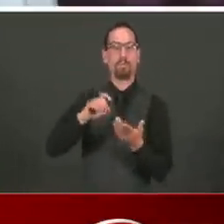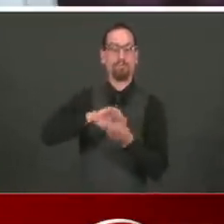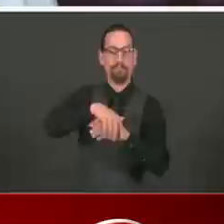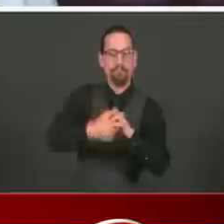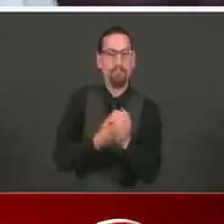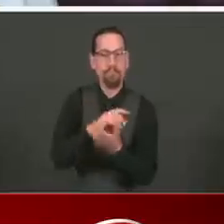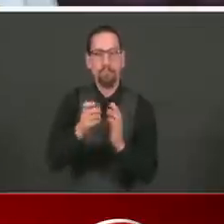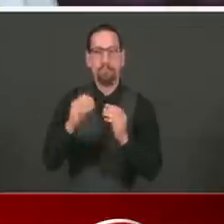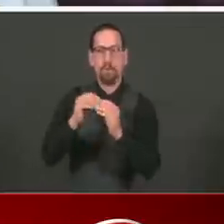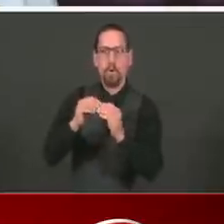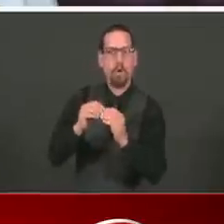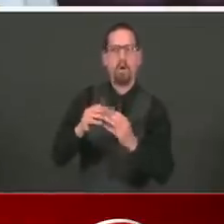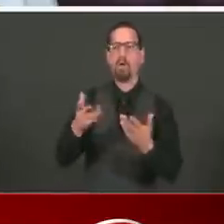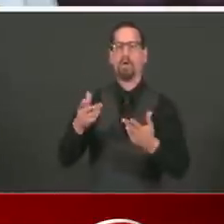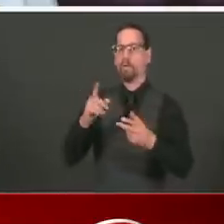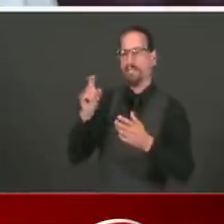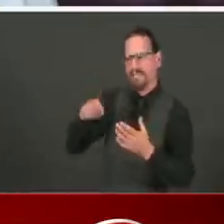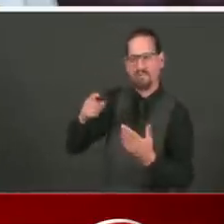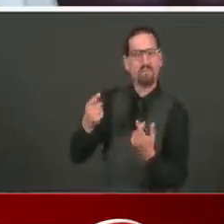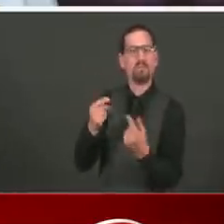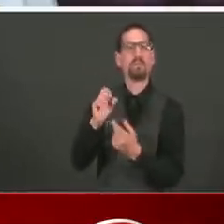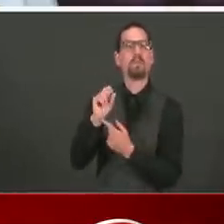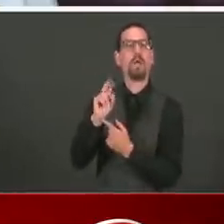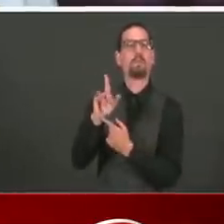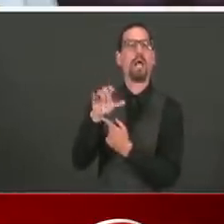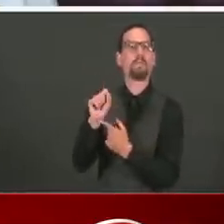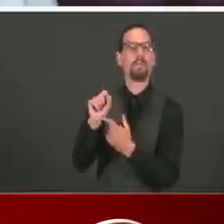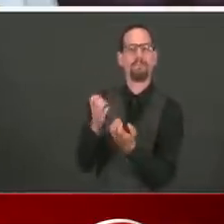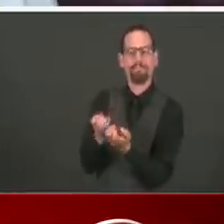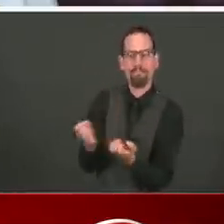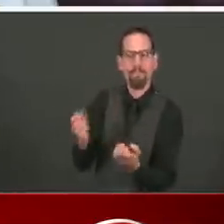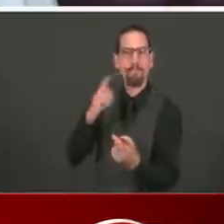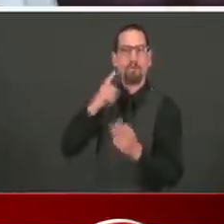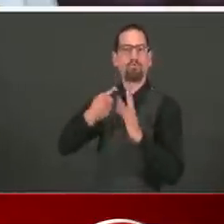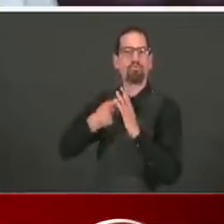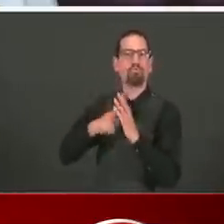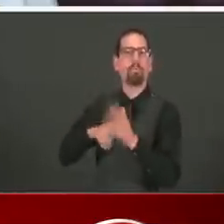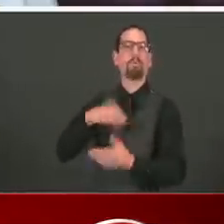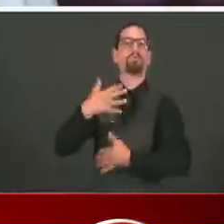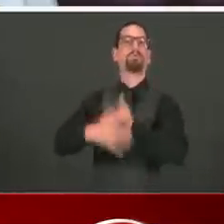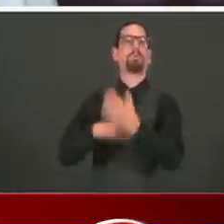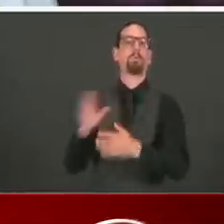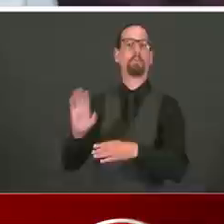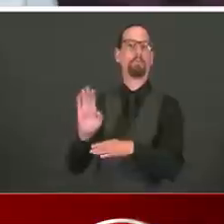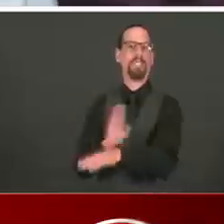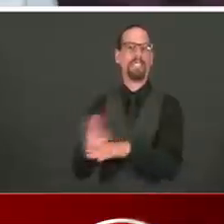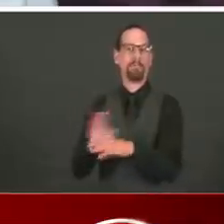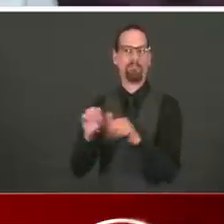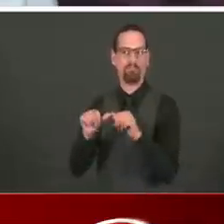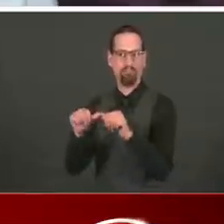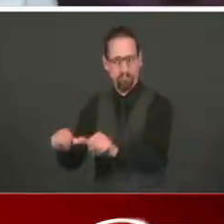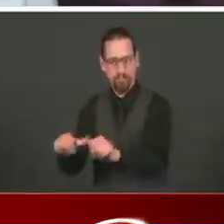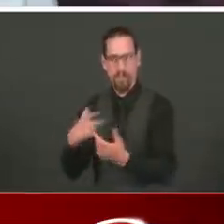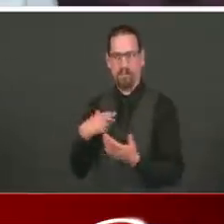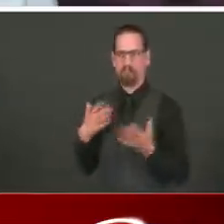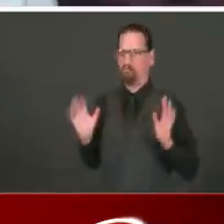disposal to be there for you so you're not alone and we give you a hand to get through it. And we are going to continue to do that.